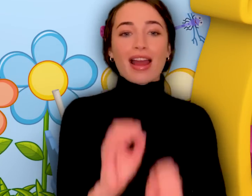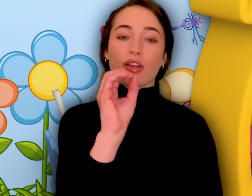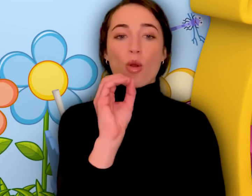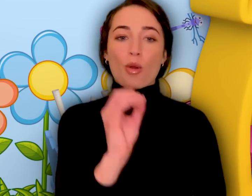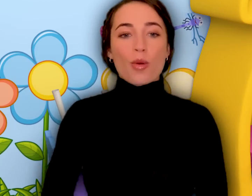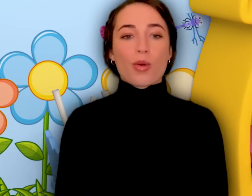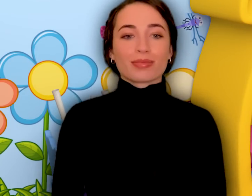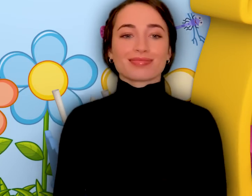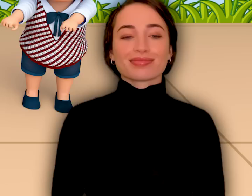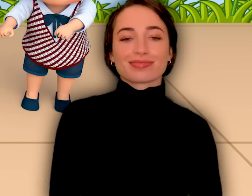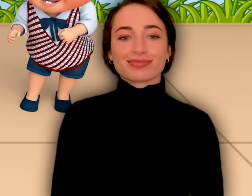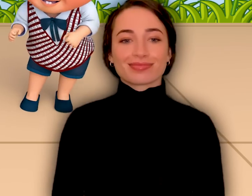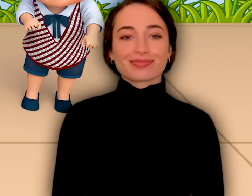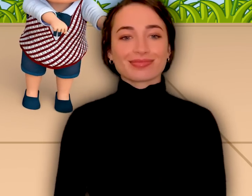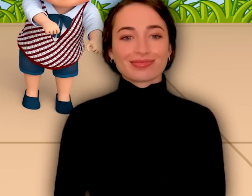E